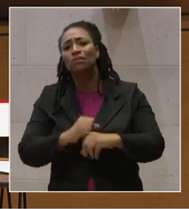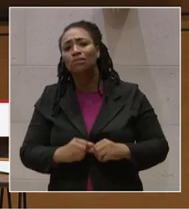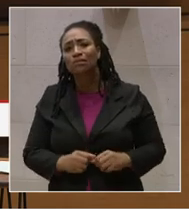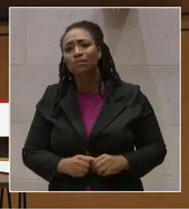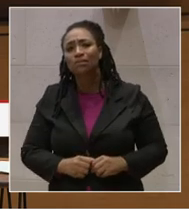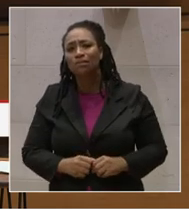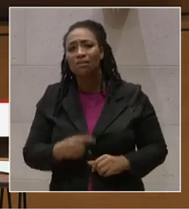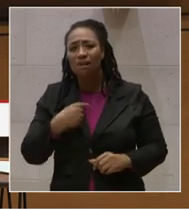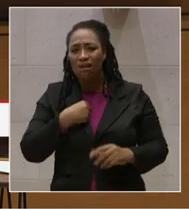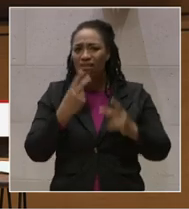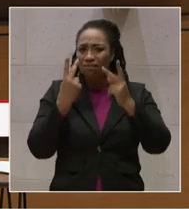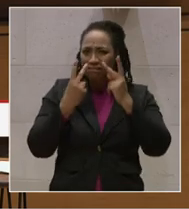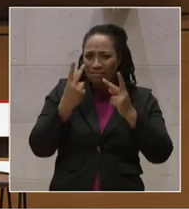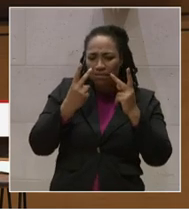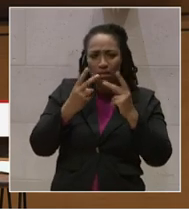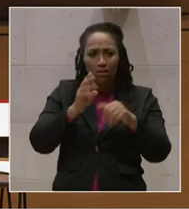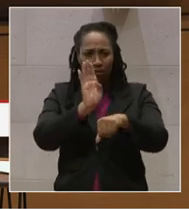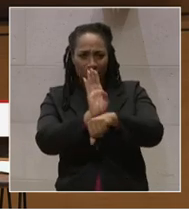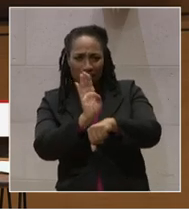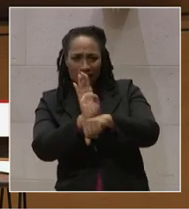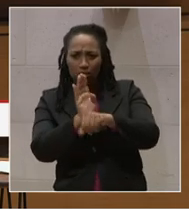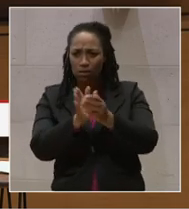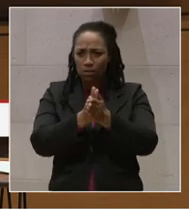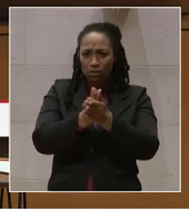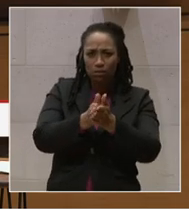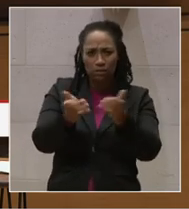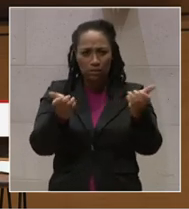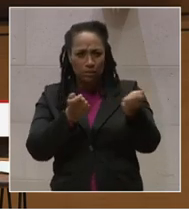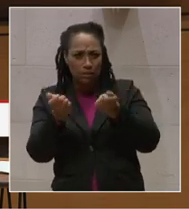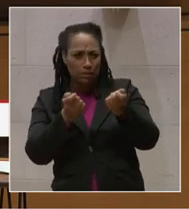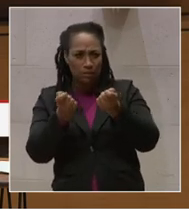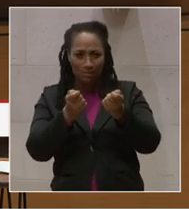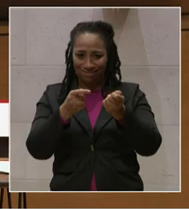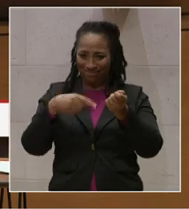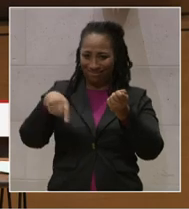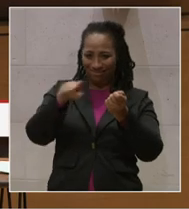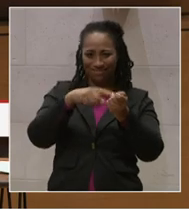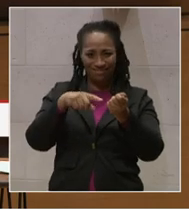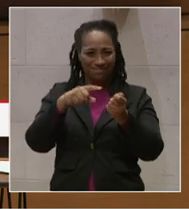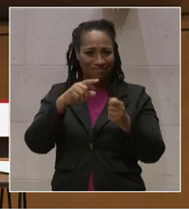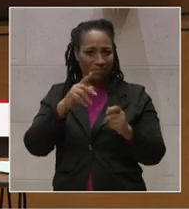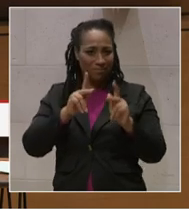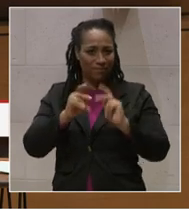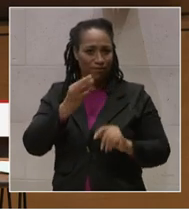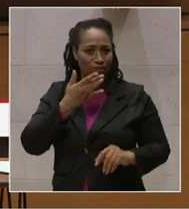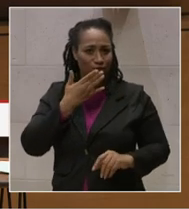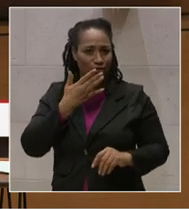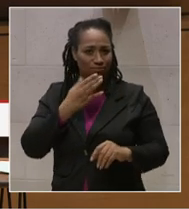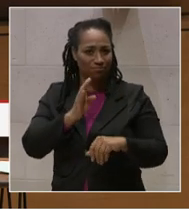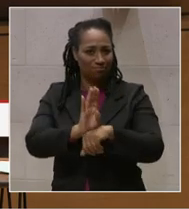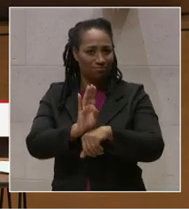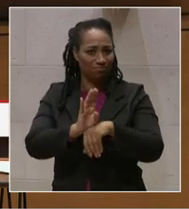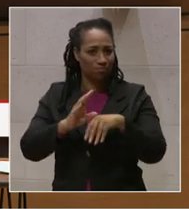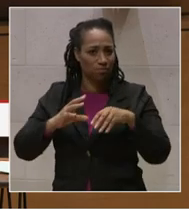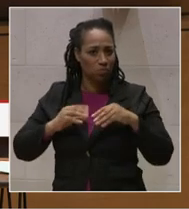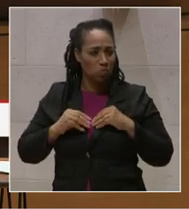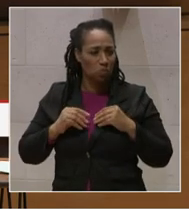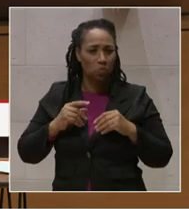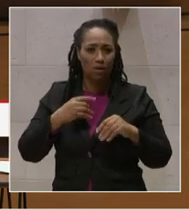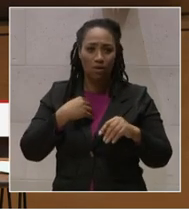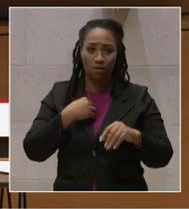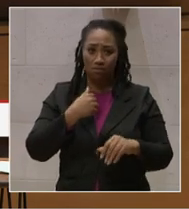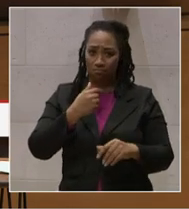them. And then we really dedicated ourselves to accountability and transparency. And